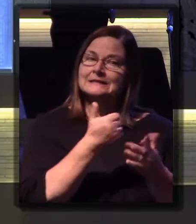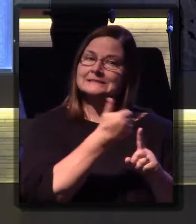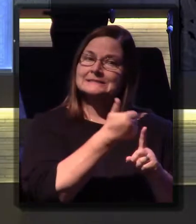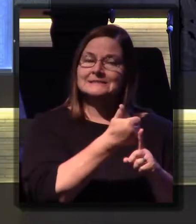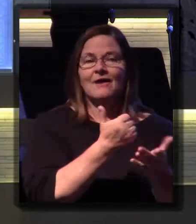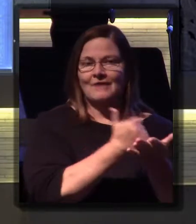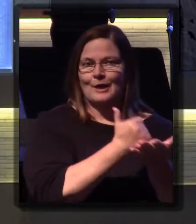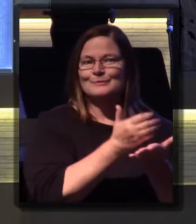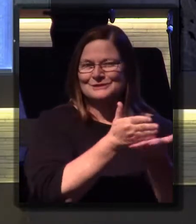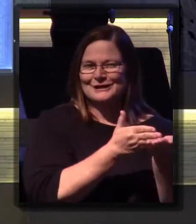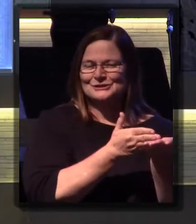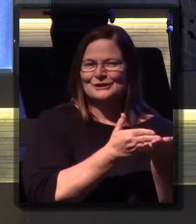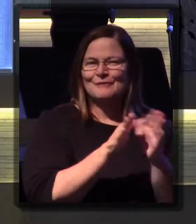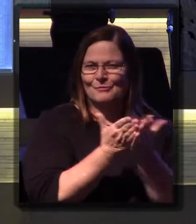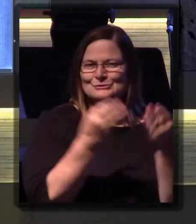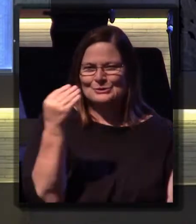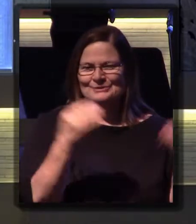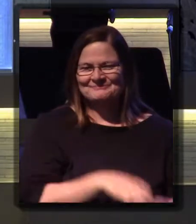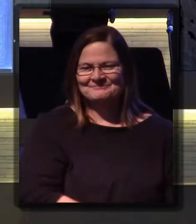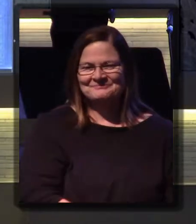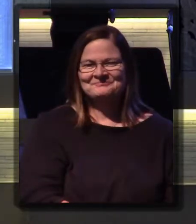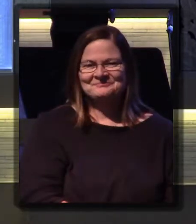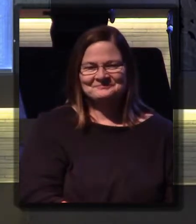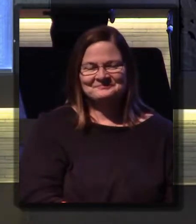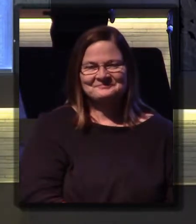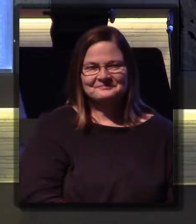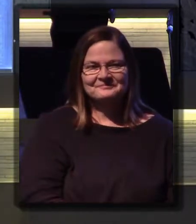advice. You can often find it in the self-help section.